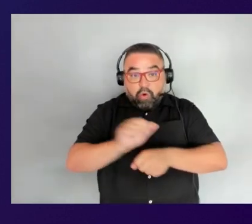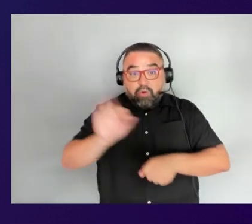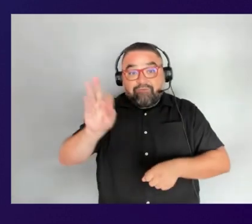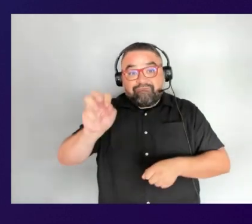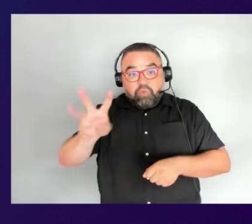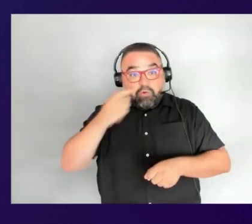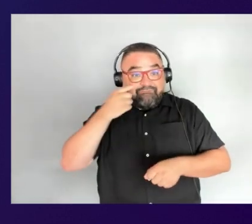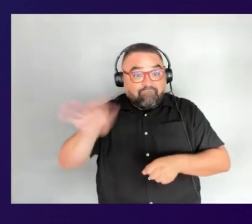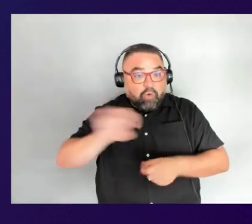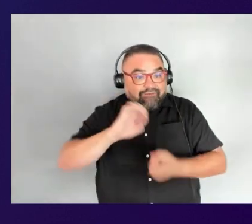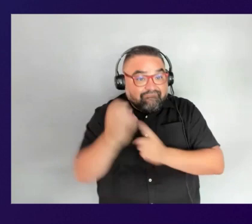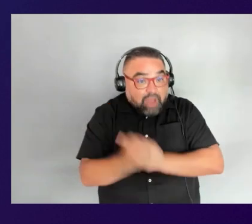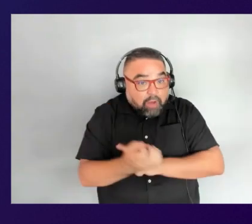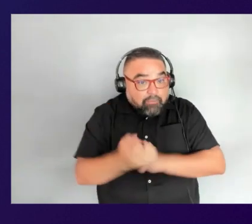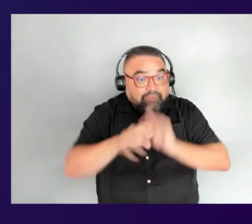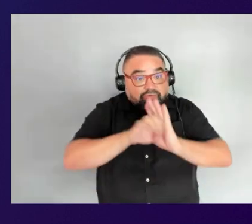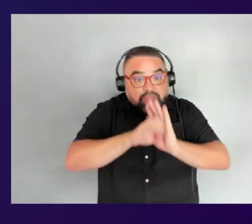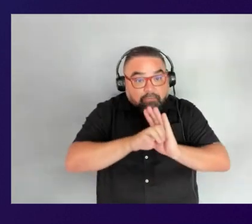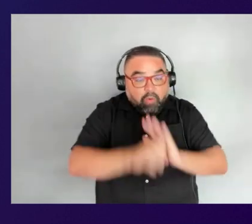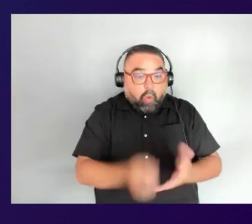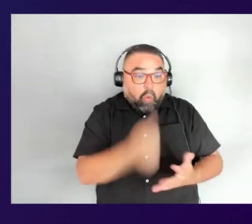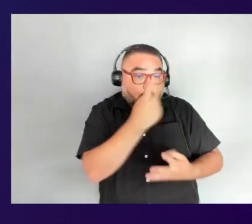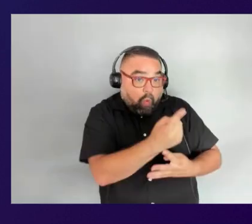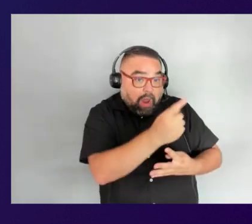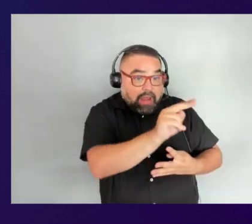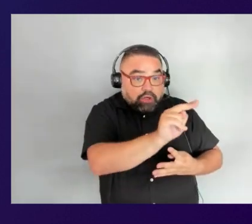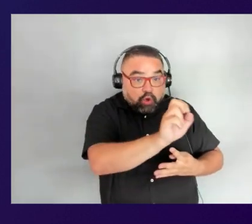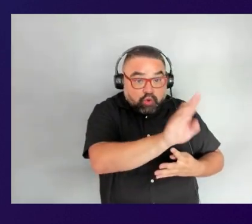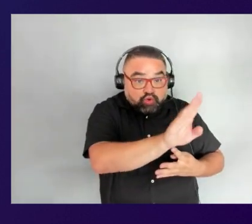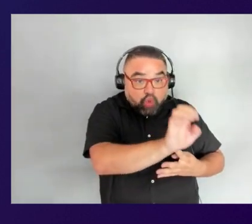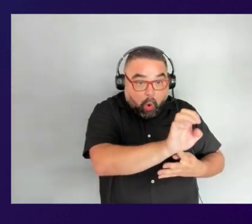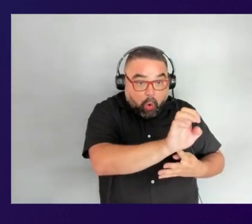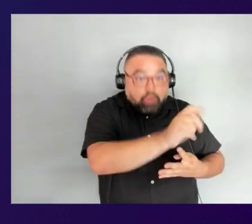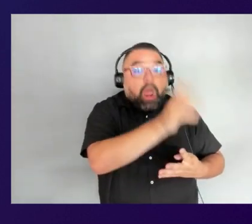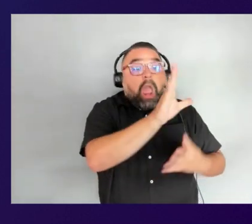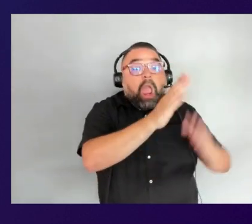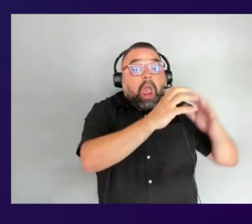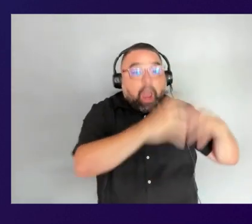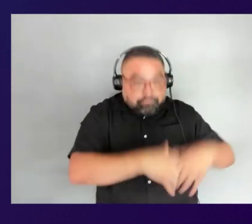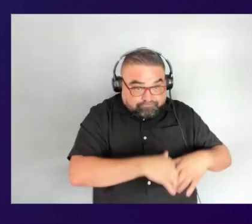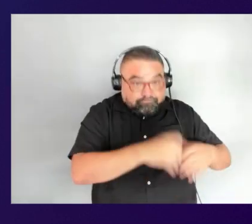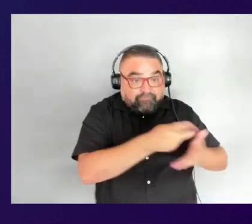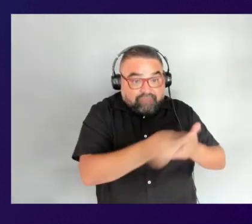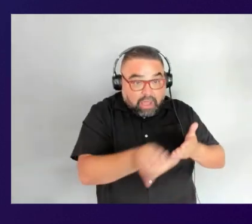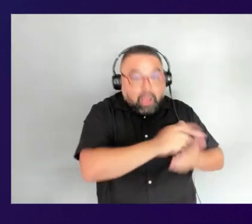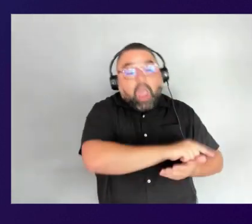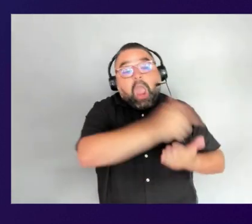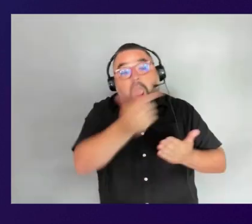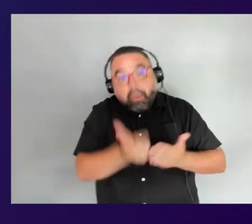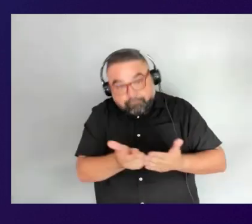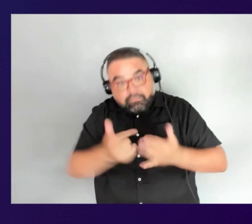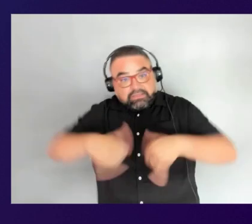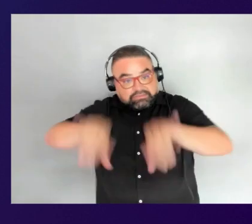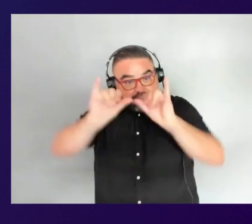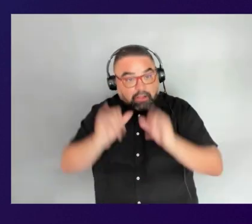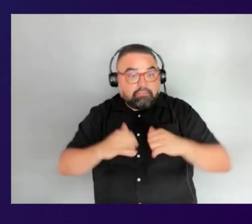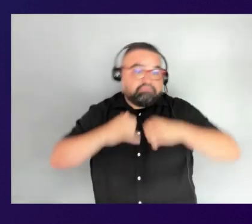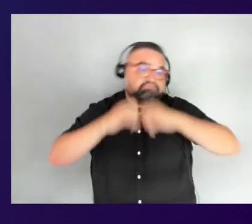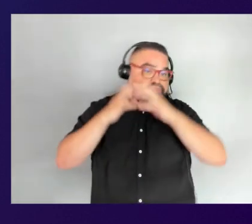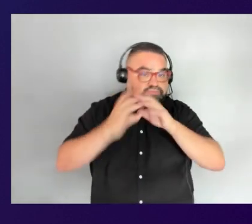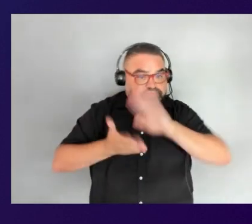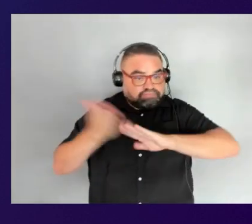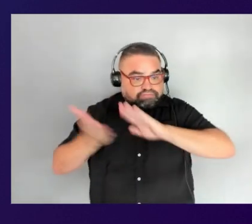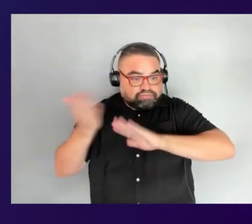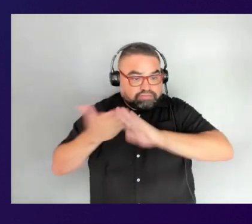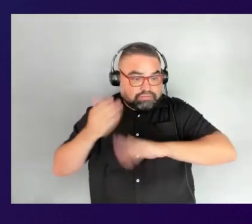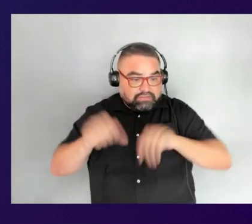one SQL node goes down, the other one is able to pick up the slack, and you have highly available shared storage spread across multiple AZs to make sure that your